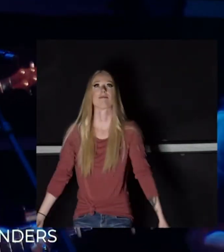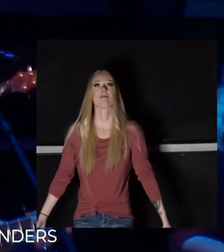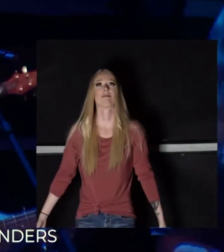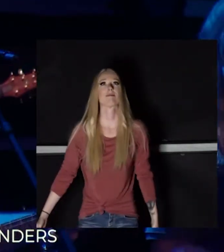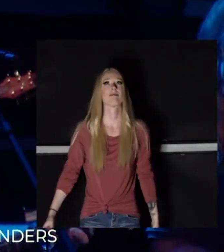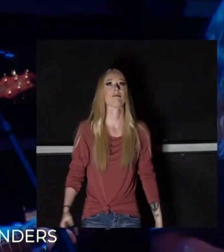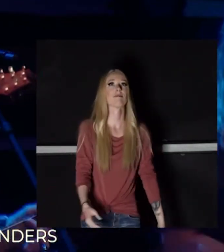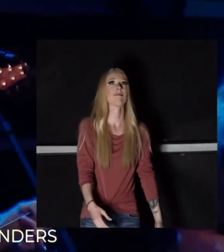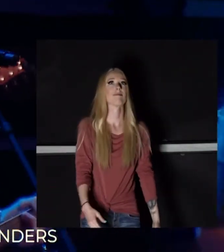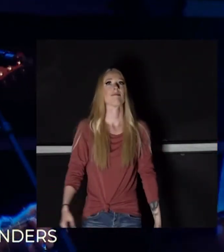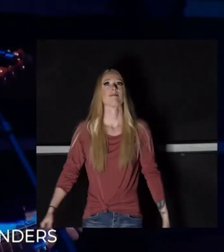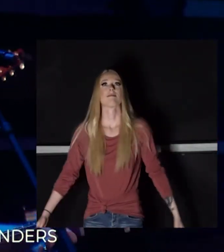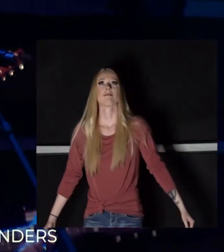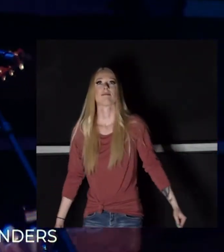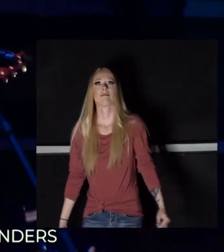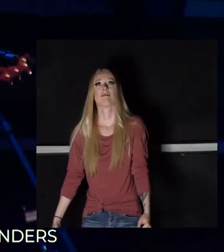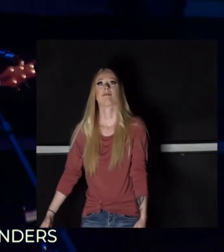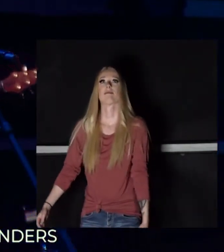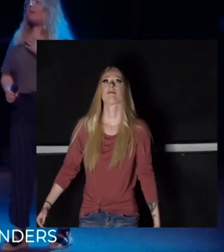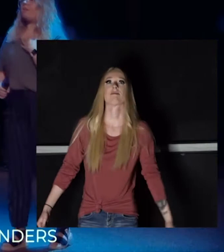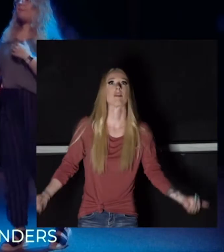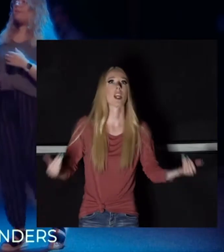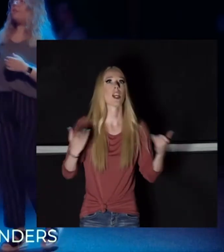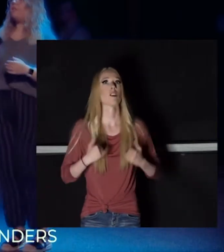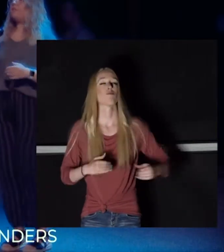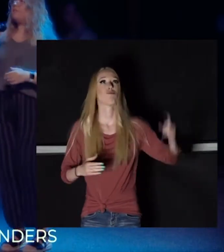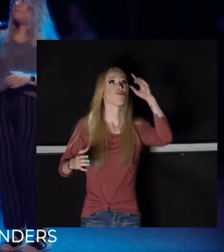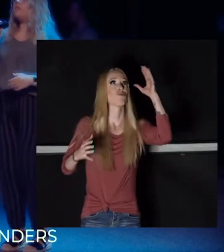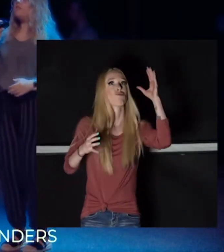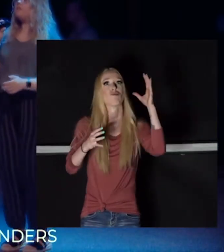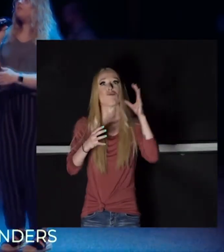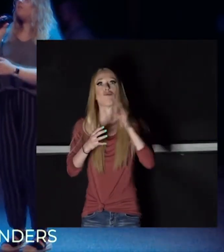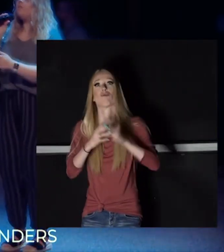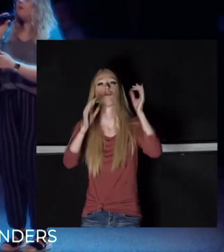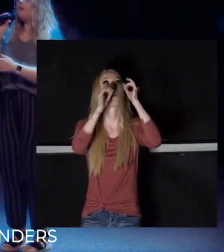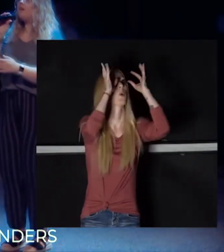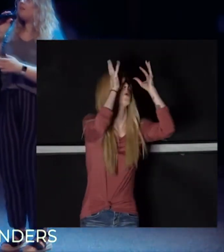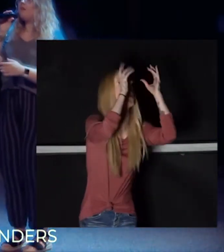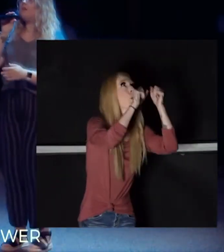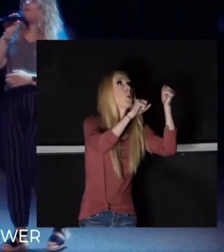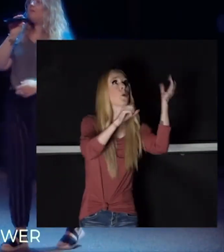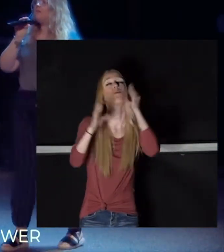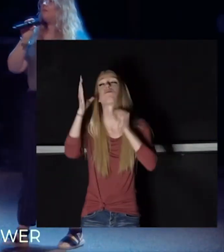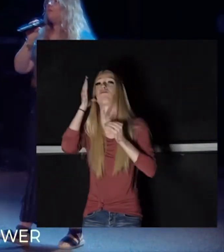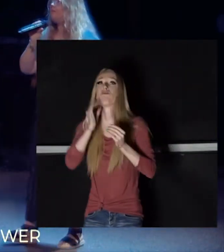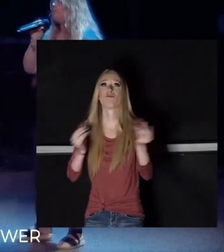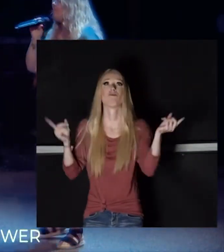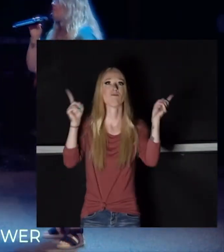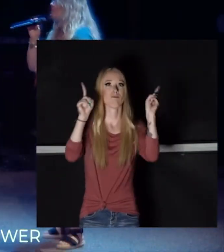heaven. Come on, you sing. I believe in signs and wonders.